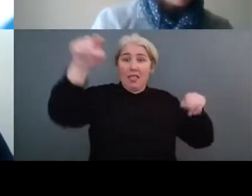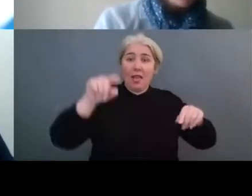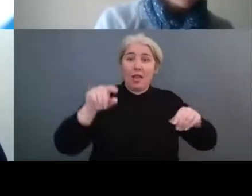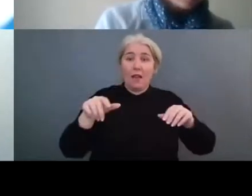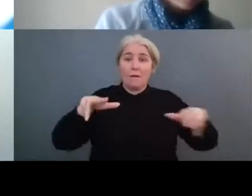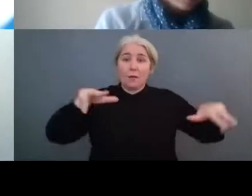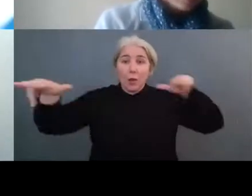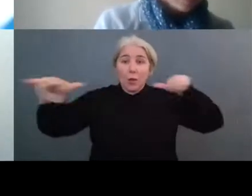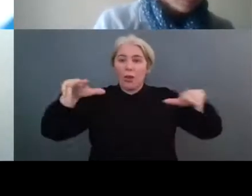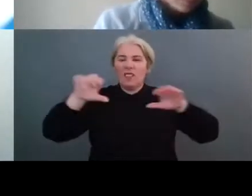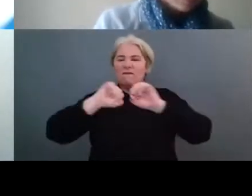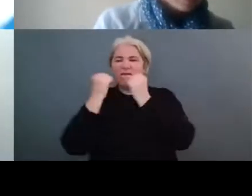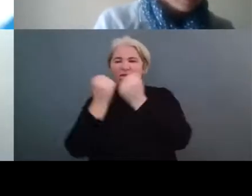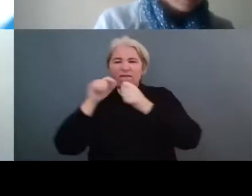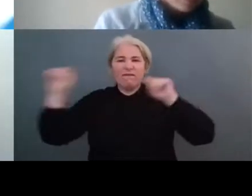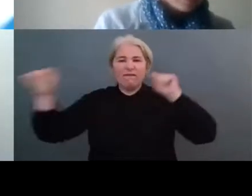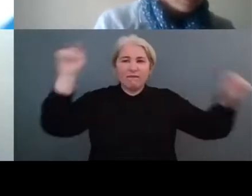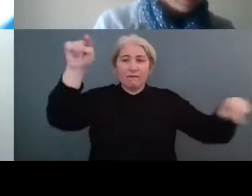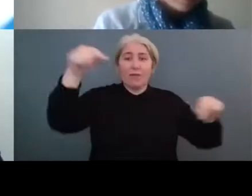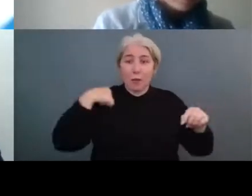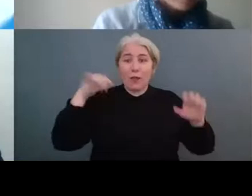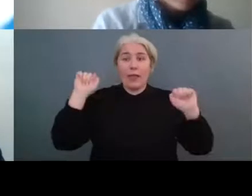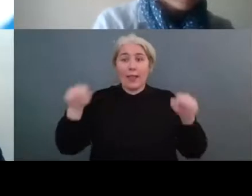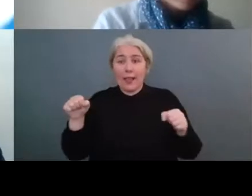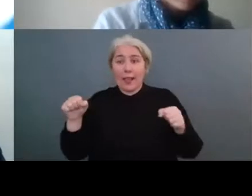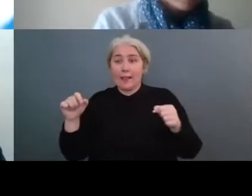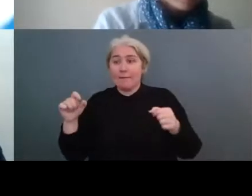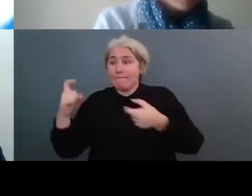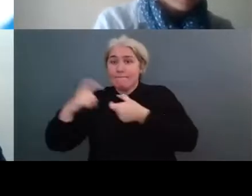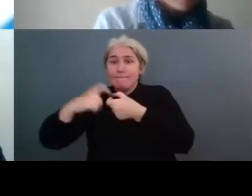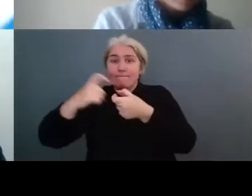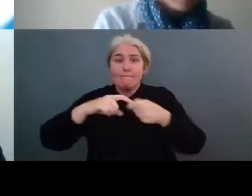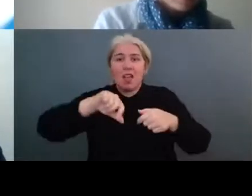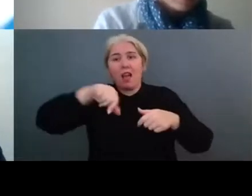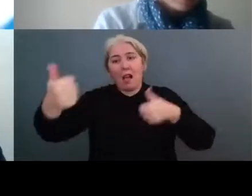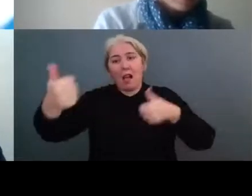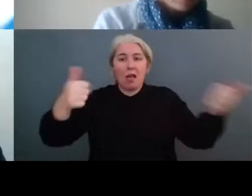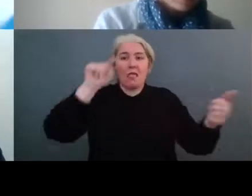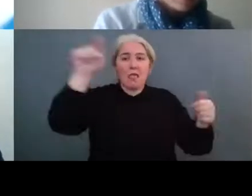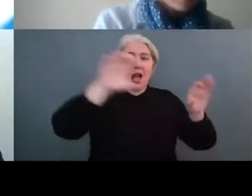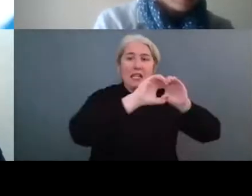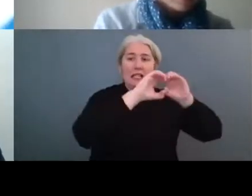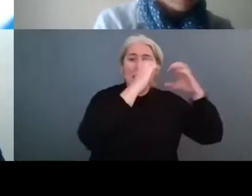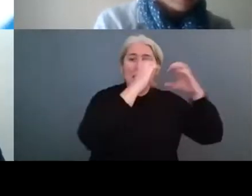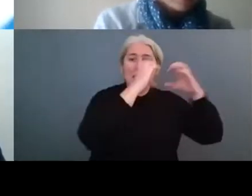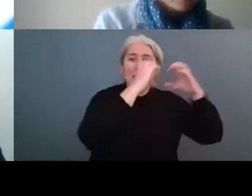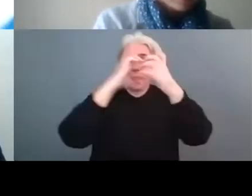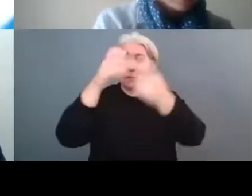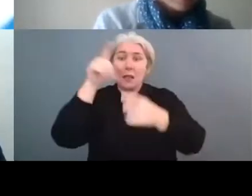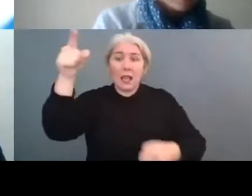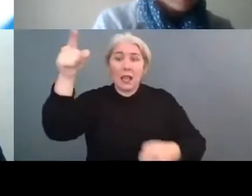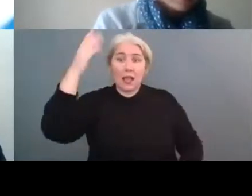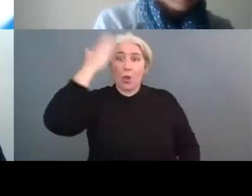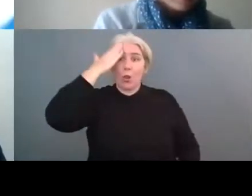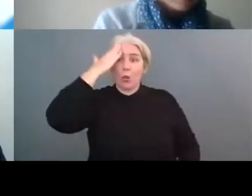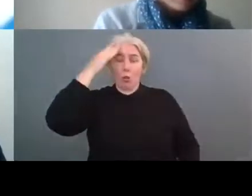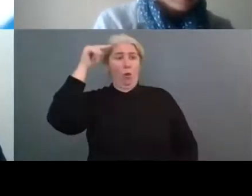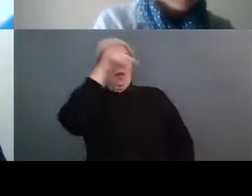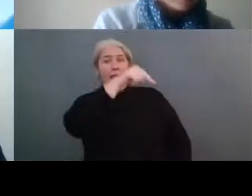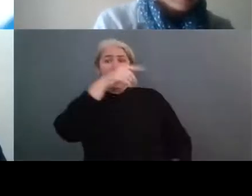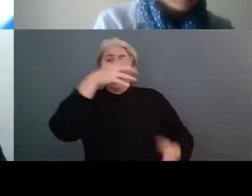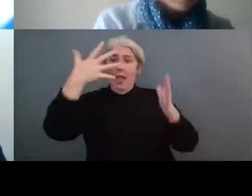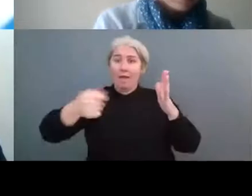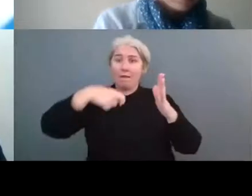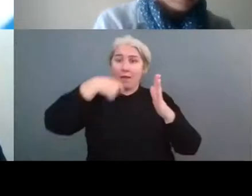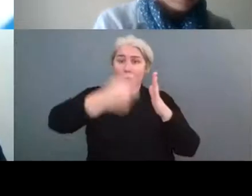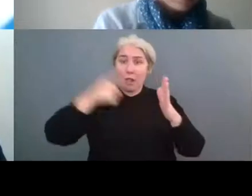we have, we involve other clubs, other stadium that they listened, they knew the project, so they were interested to be part of